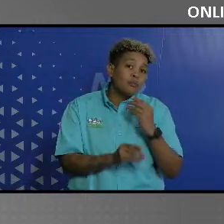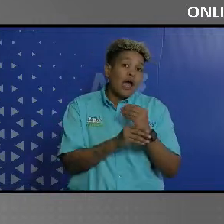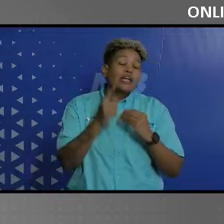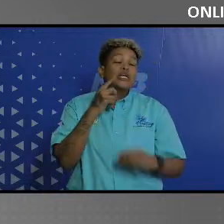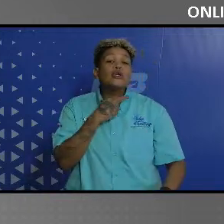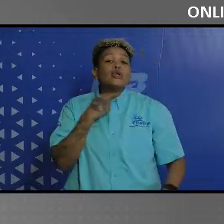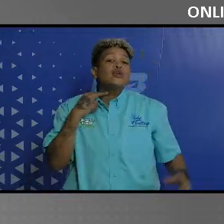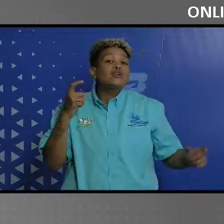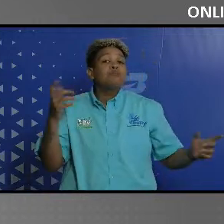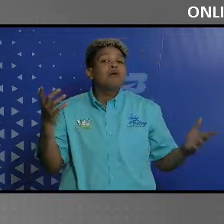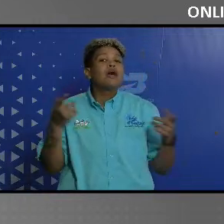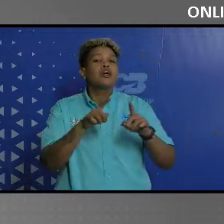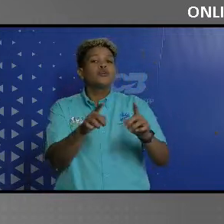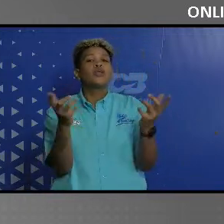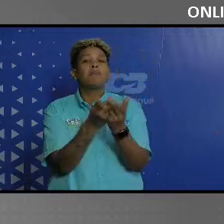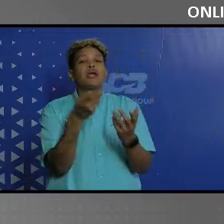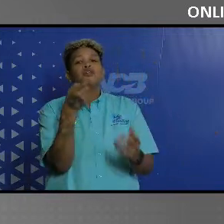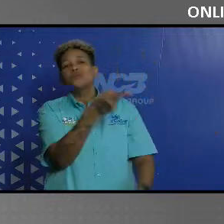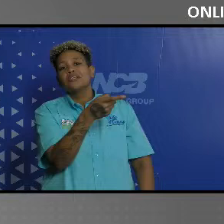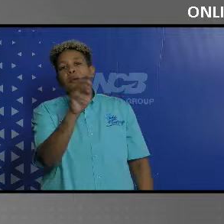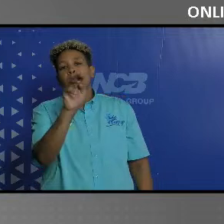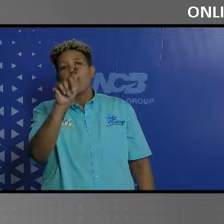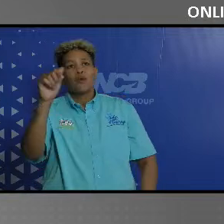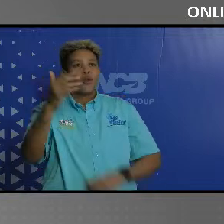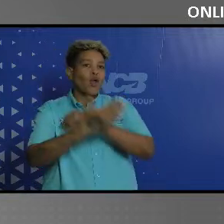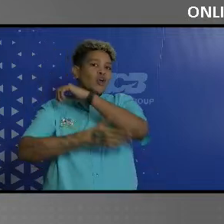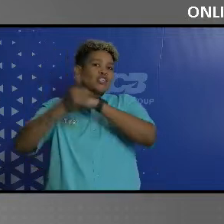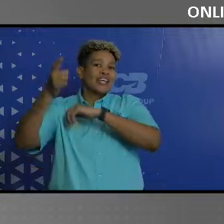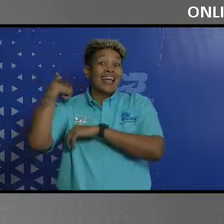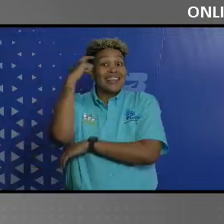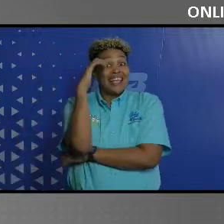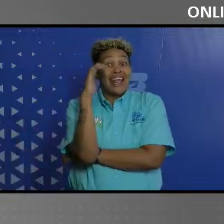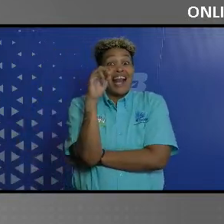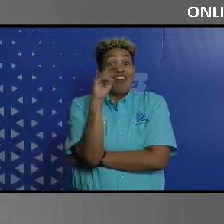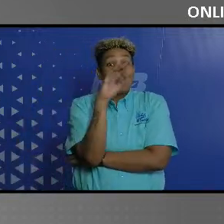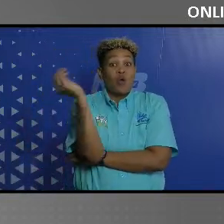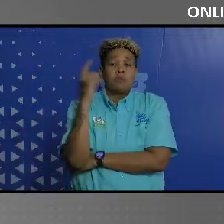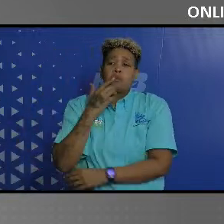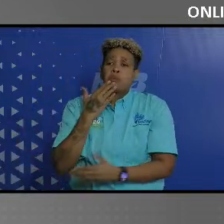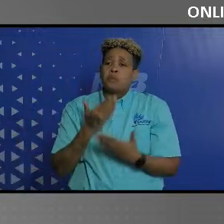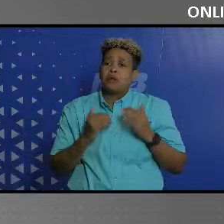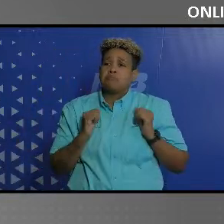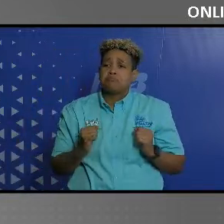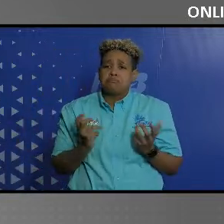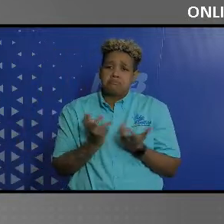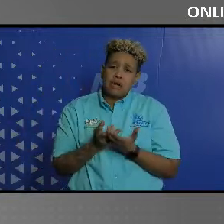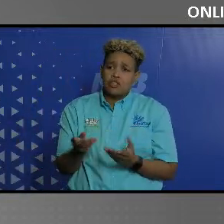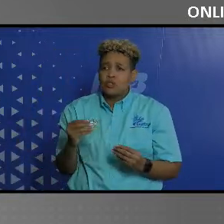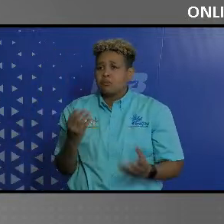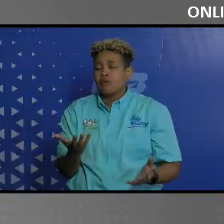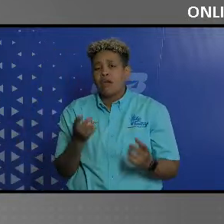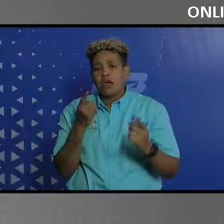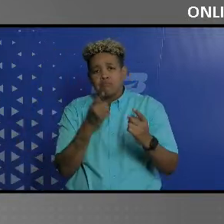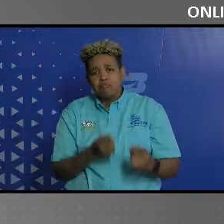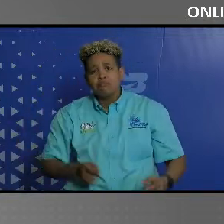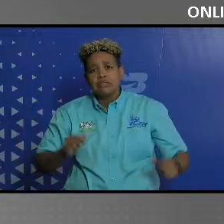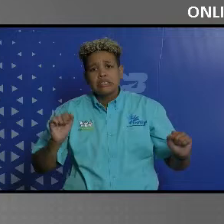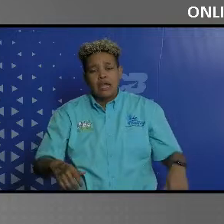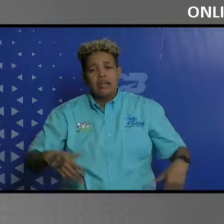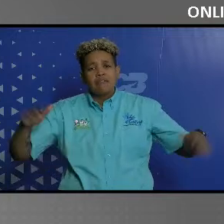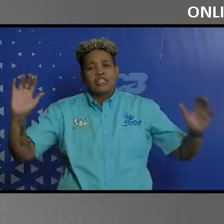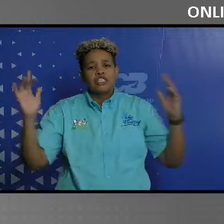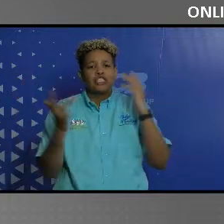risk management associated with that. I think that Clarion is well positioned to be able to keep pace with that and deliver accordingly.